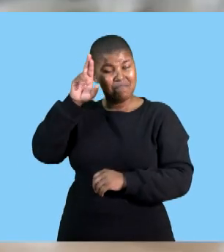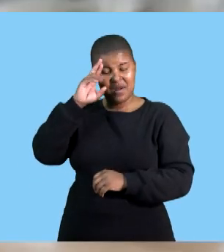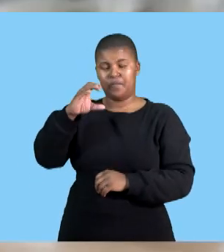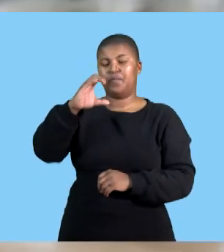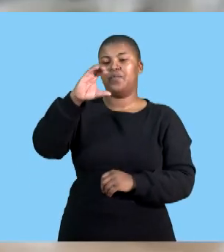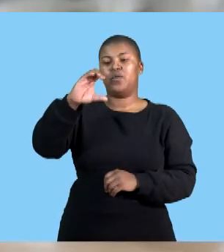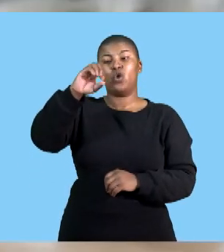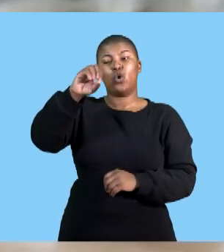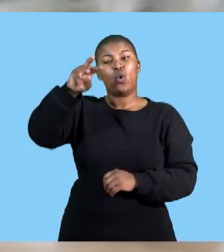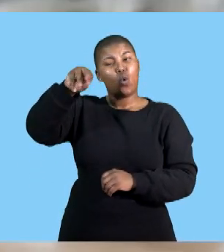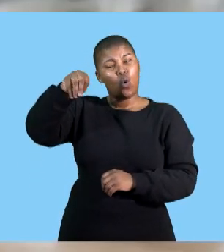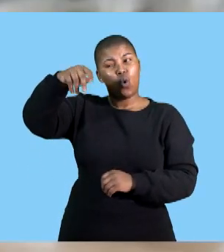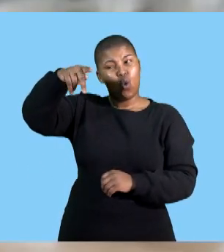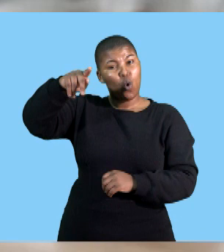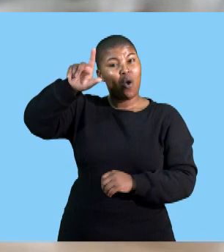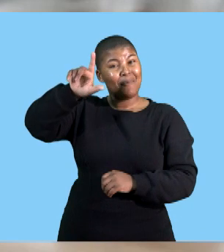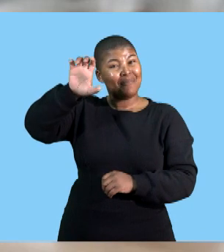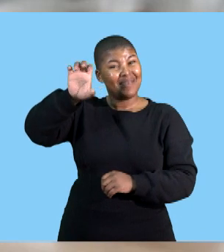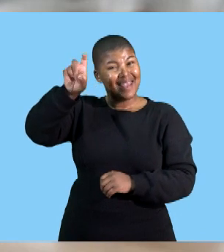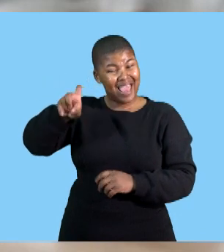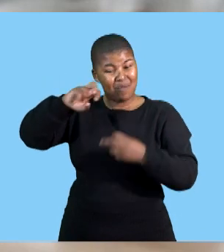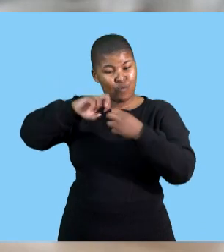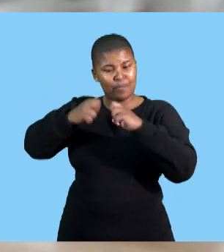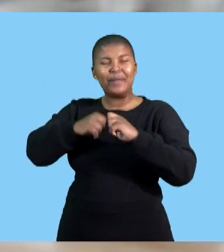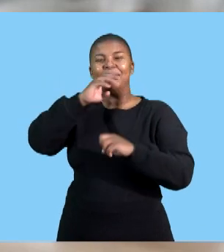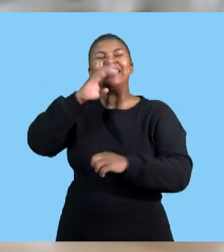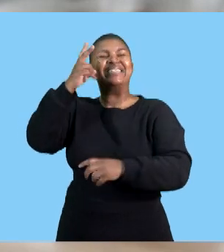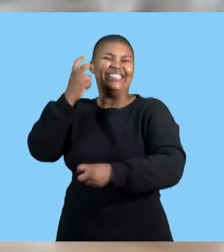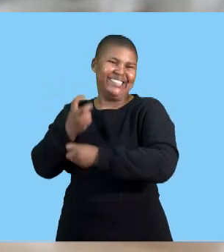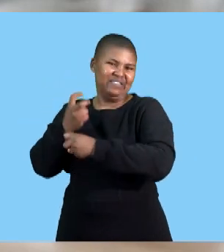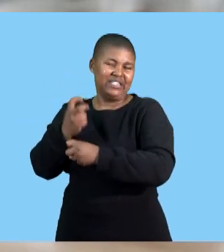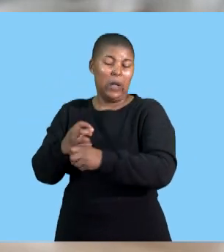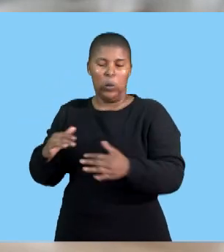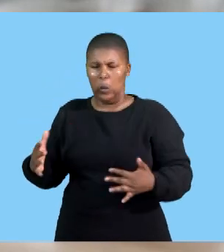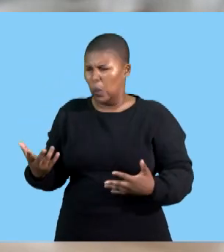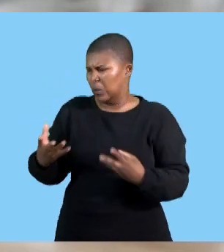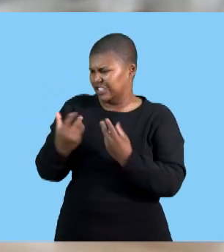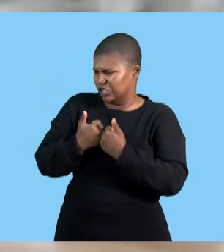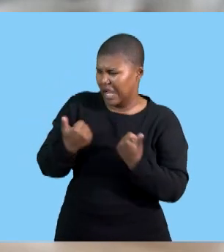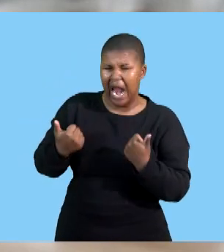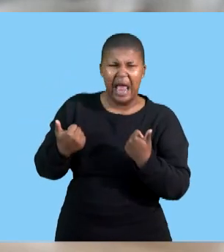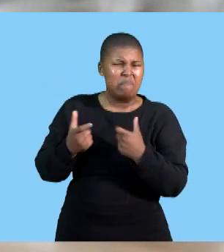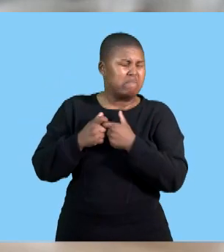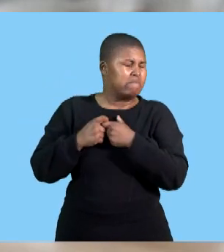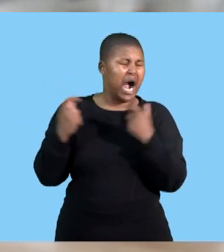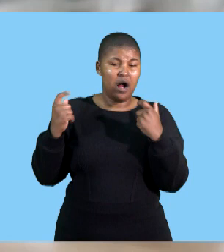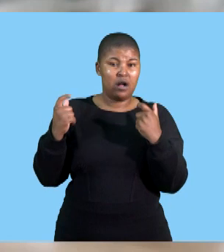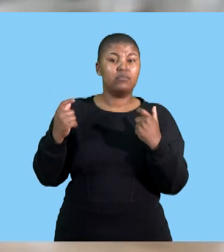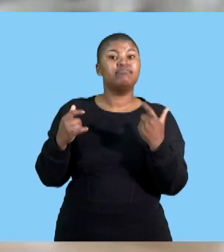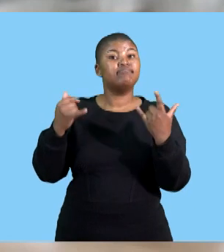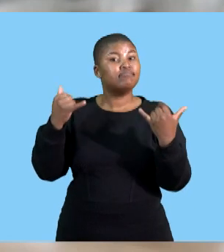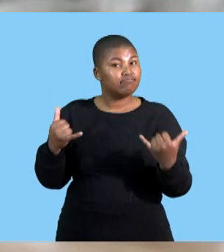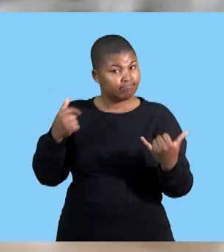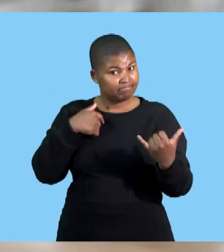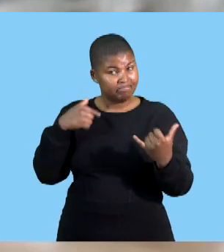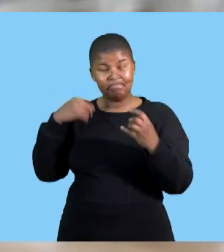is a challenge or is difficult to solve. So if we are using creative thinking, it makes it more easier for us